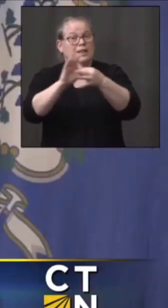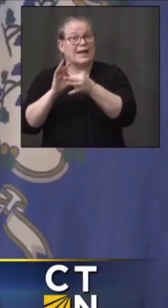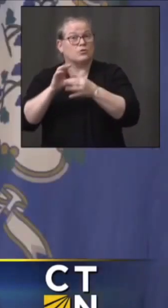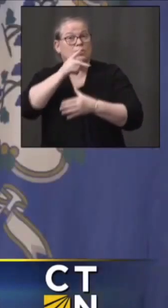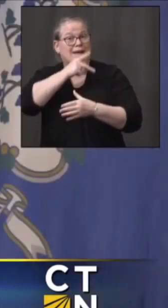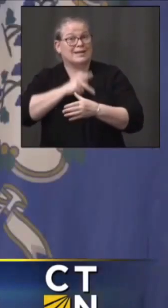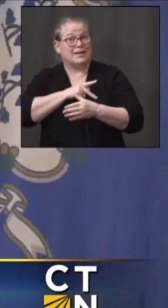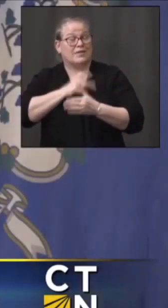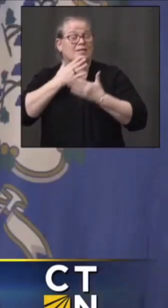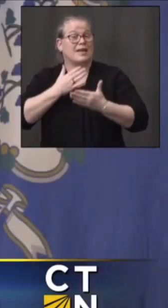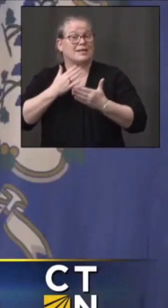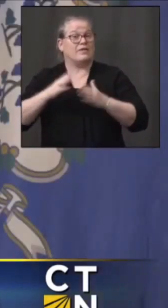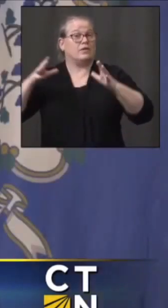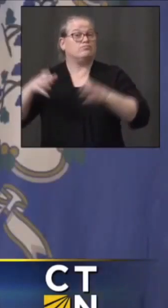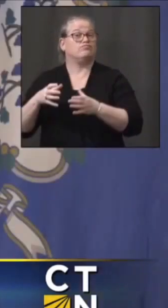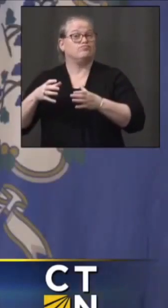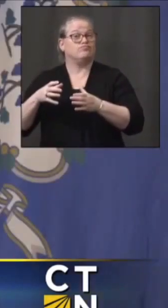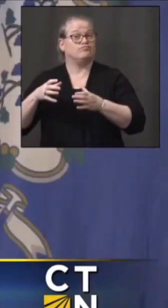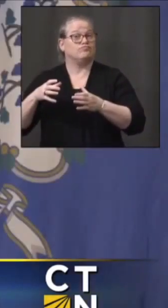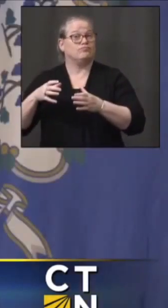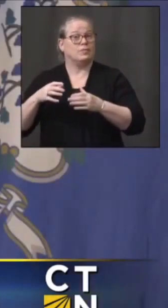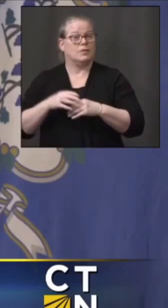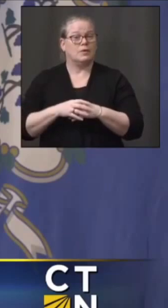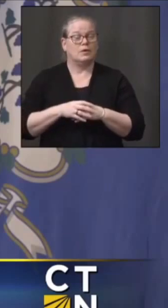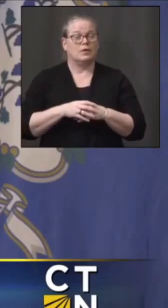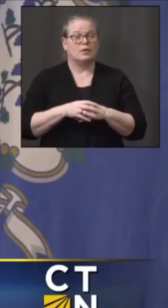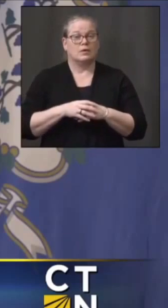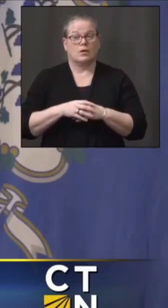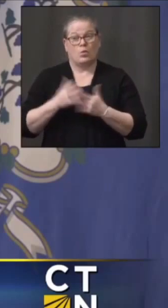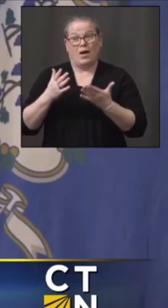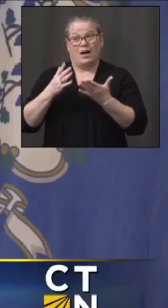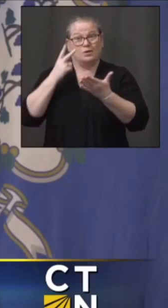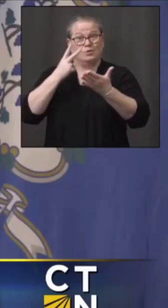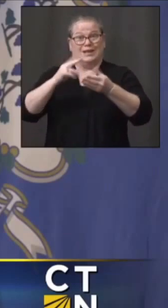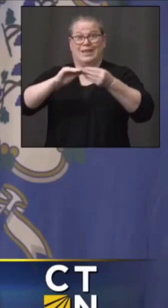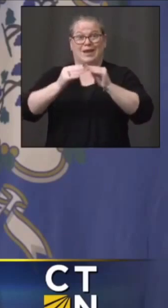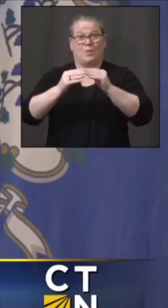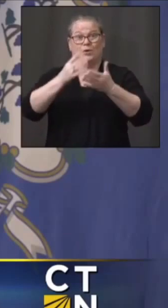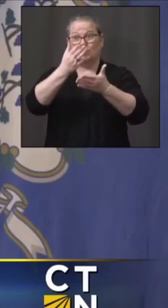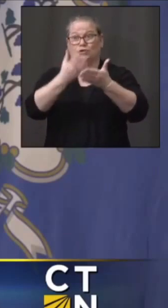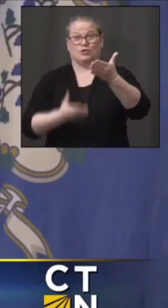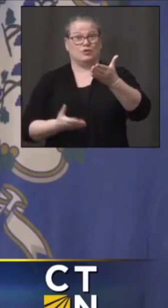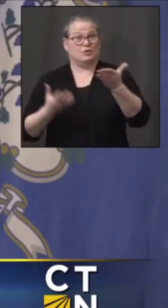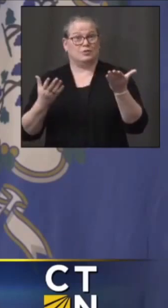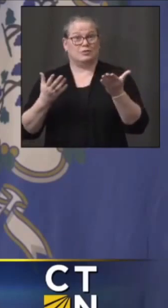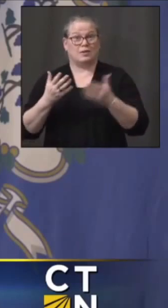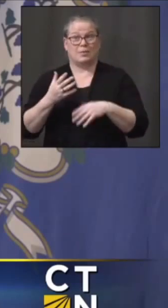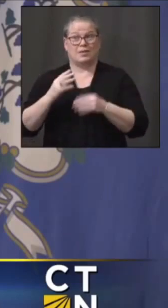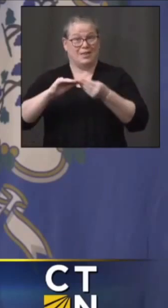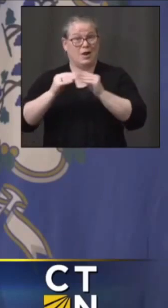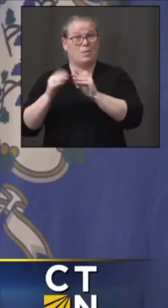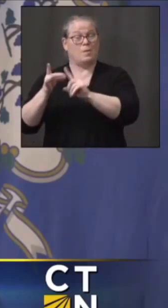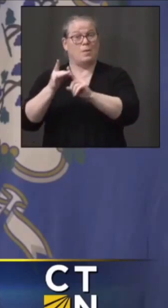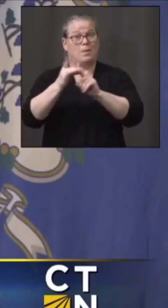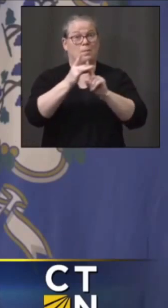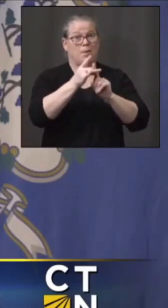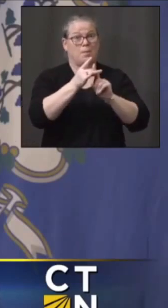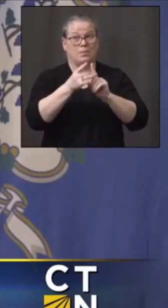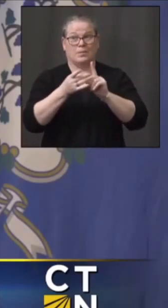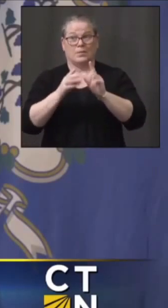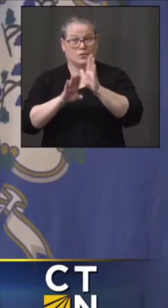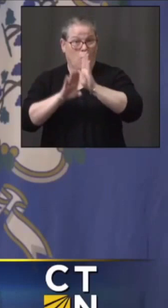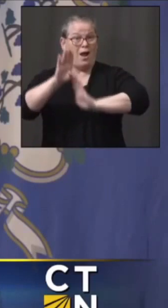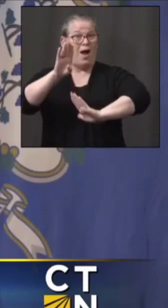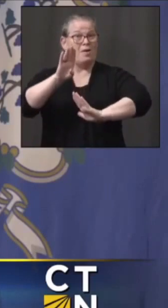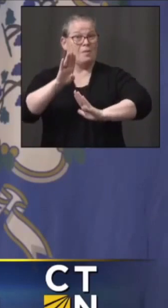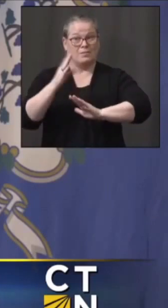numbers. Obviously, the infections have gone up, especially over the last week or so. Some of that may be related